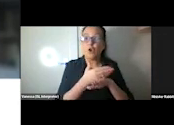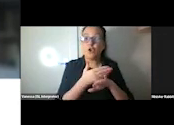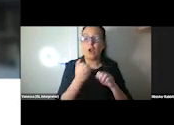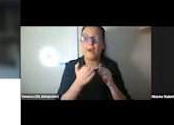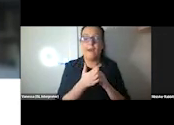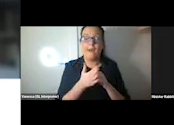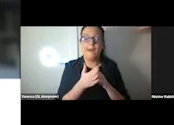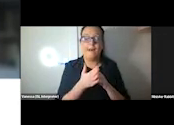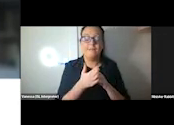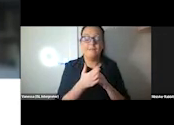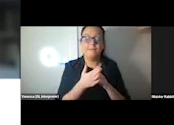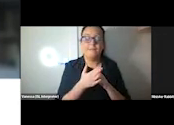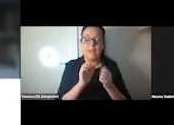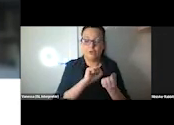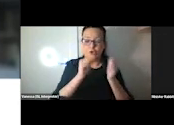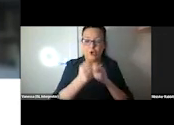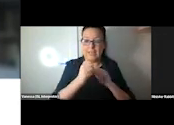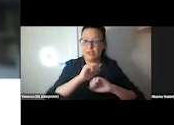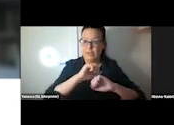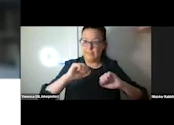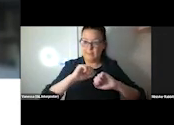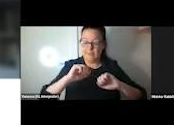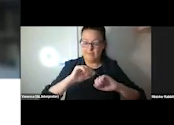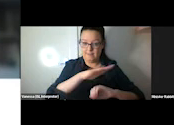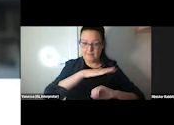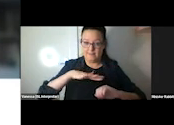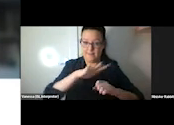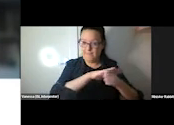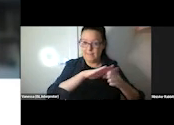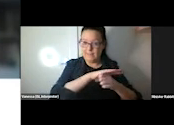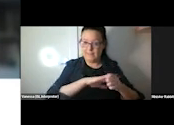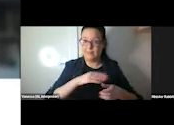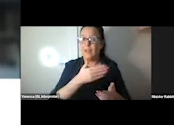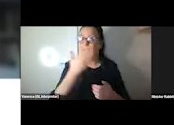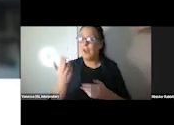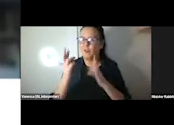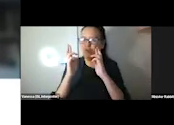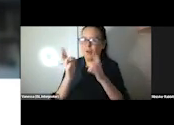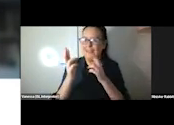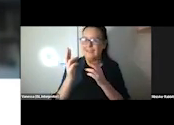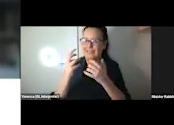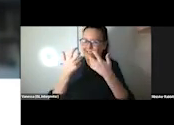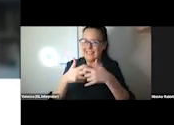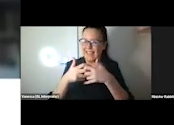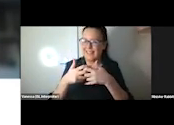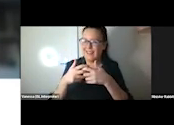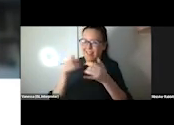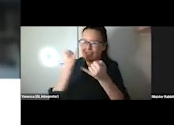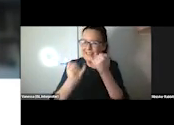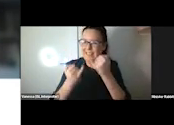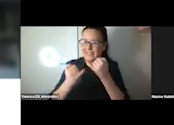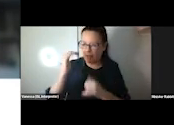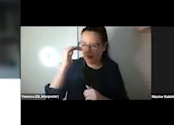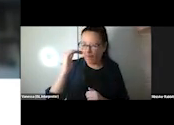changing place facility illustrated, and on the right-hand side, the technical details that allow you to